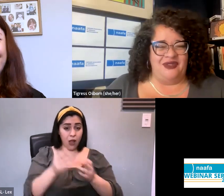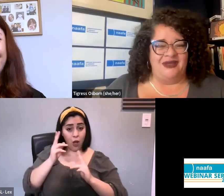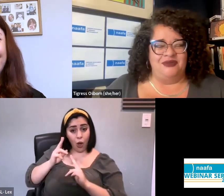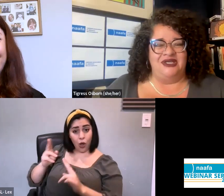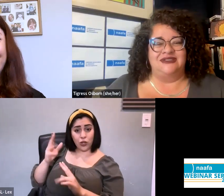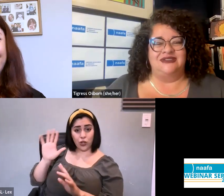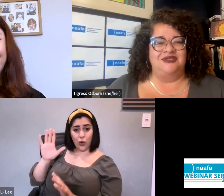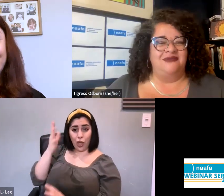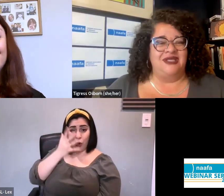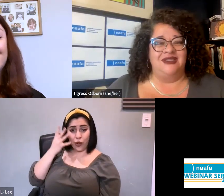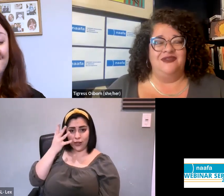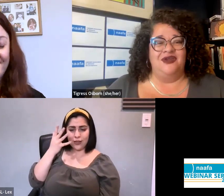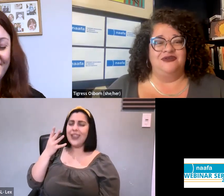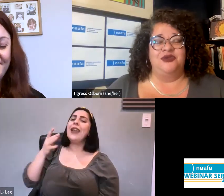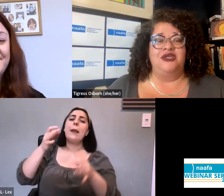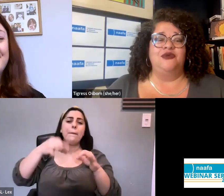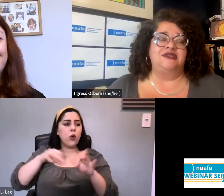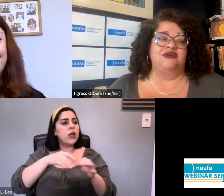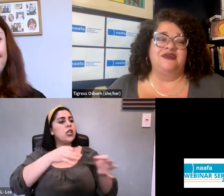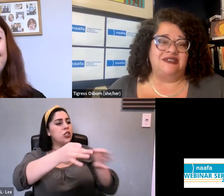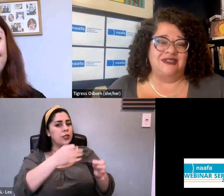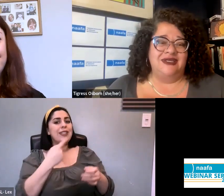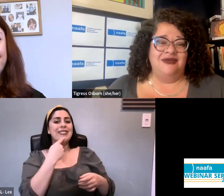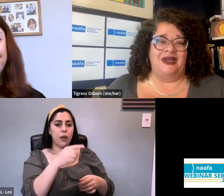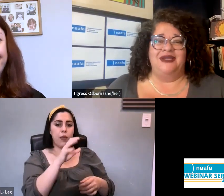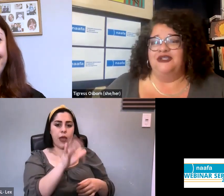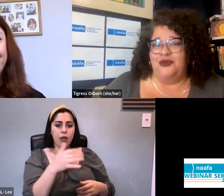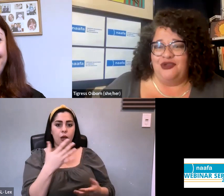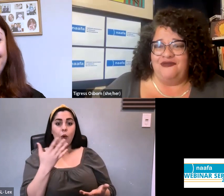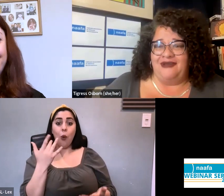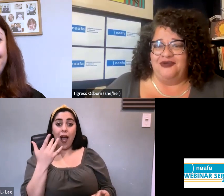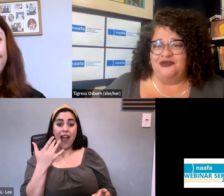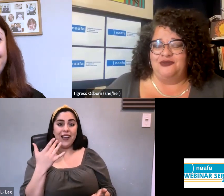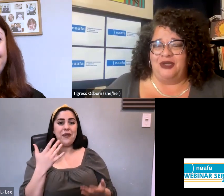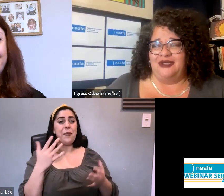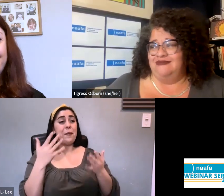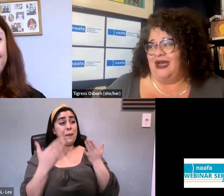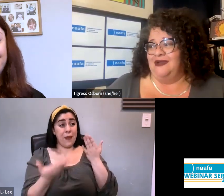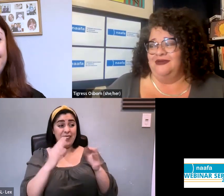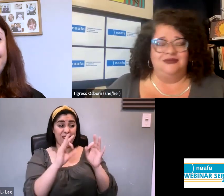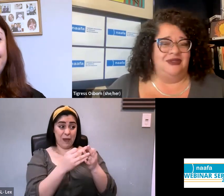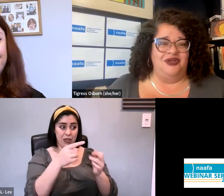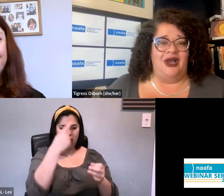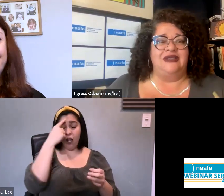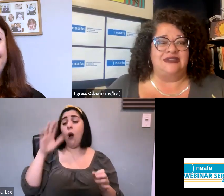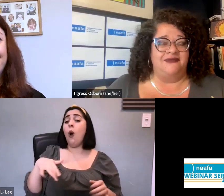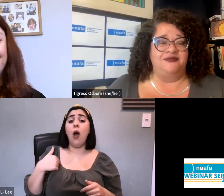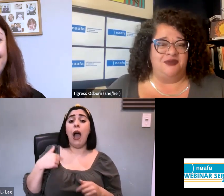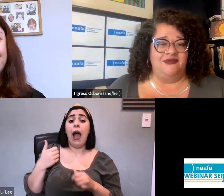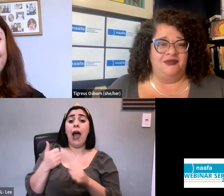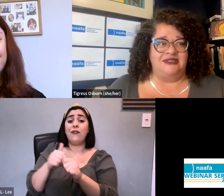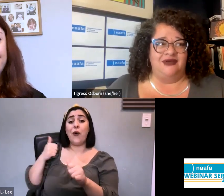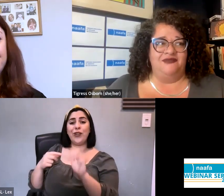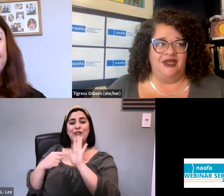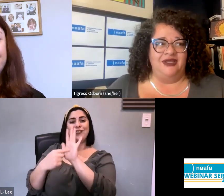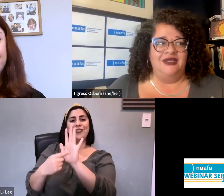that they know that, because sometimes they think they're doing you a service by not showing your fat photos, but I can say,